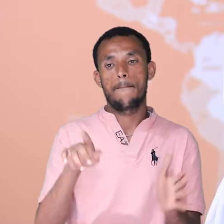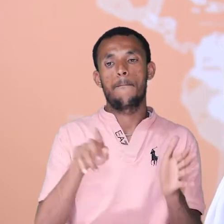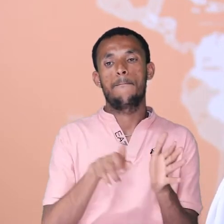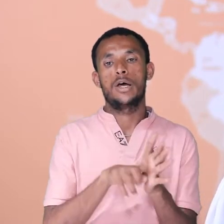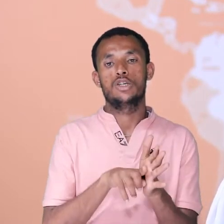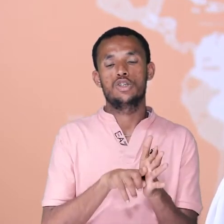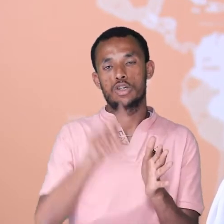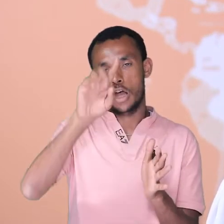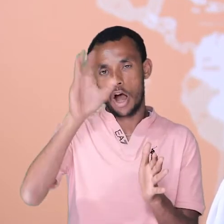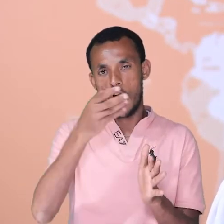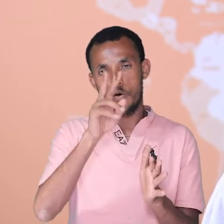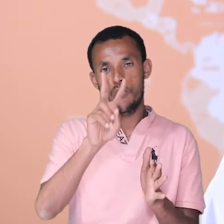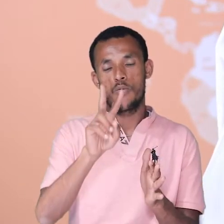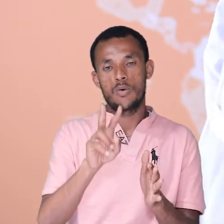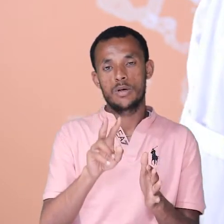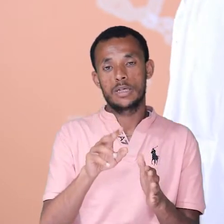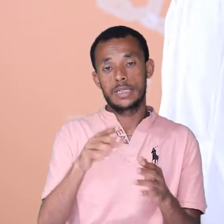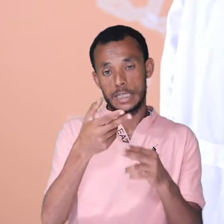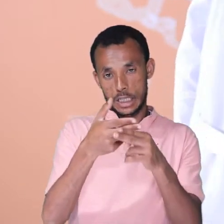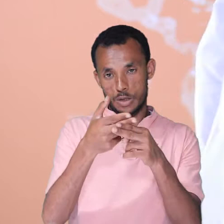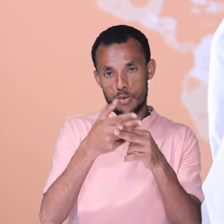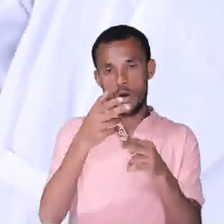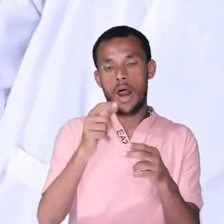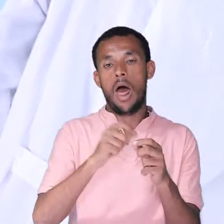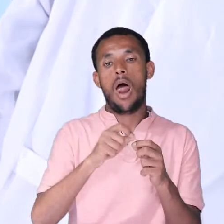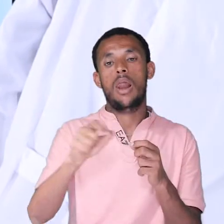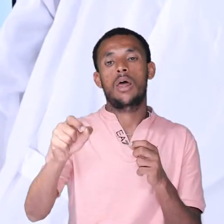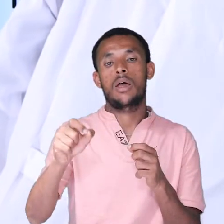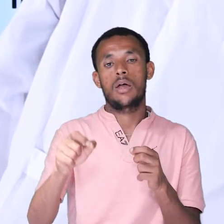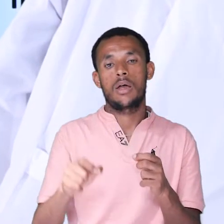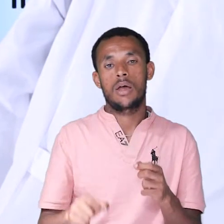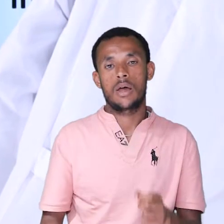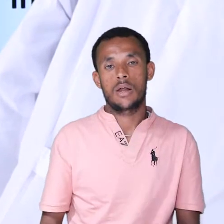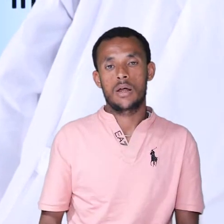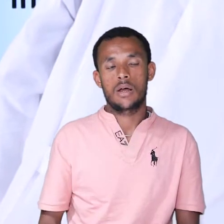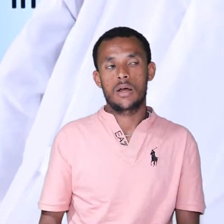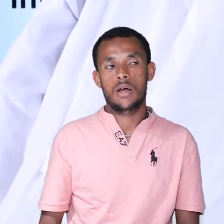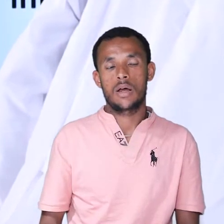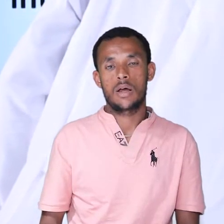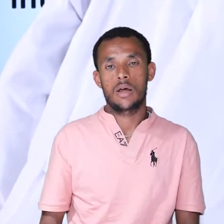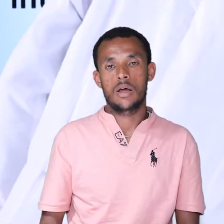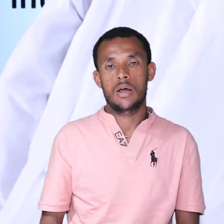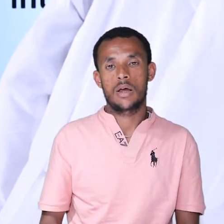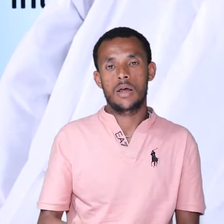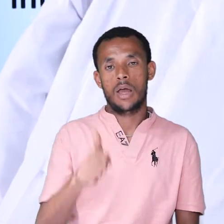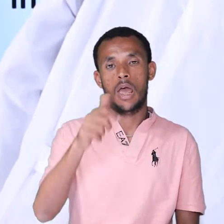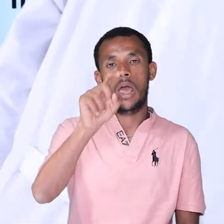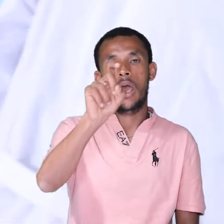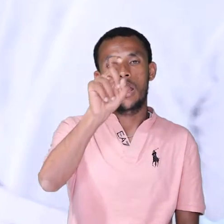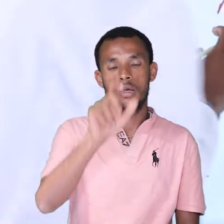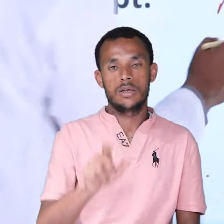minus half of the smaller arc measure of the smaller arc